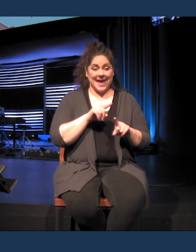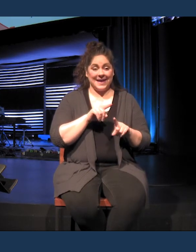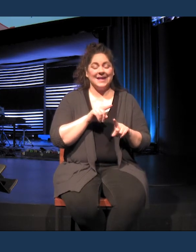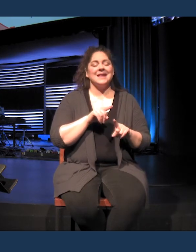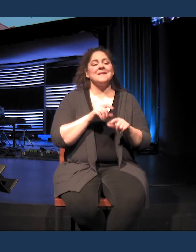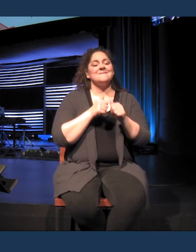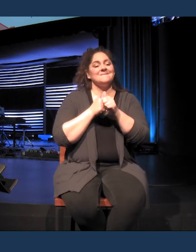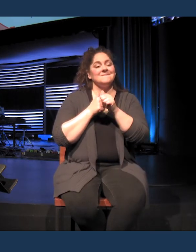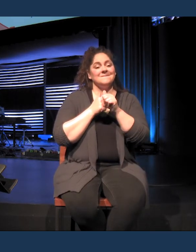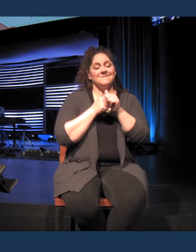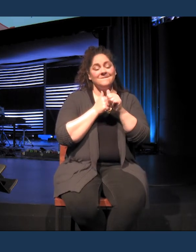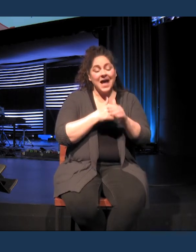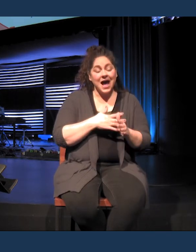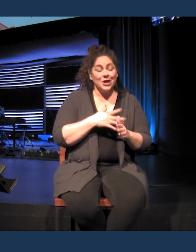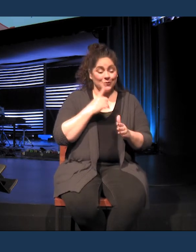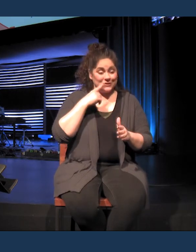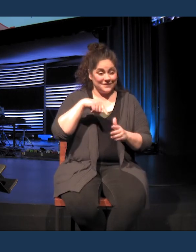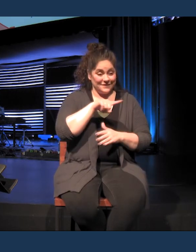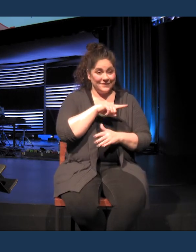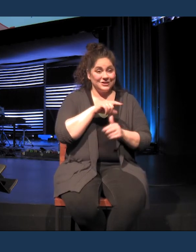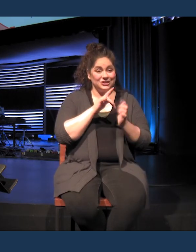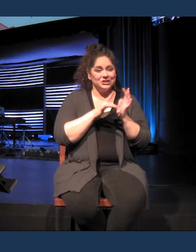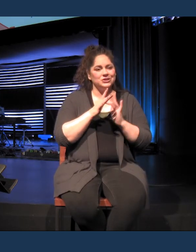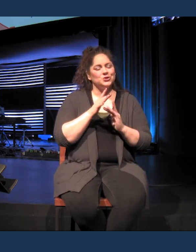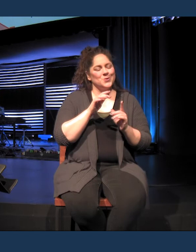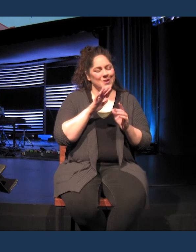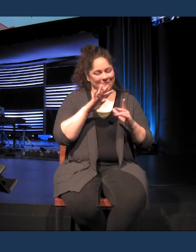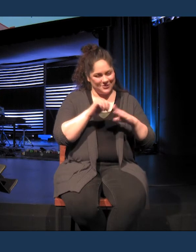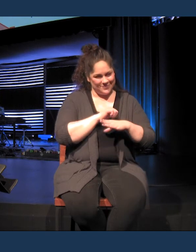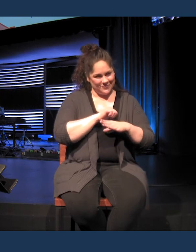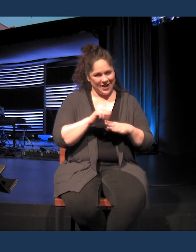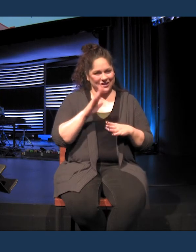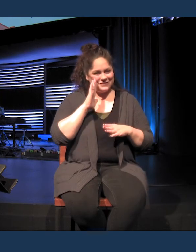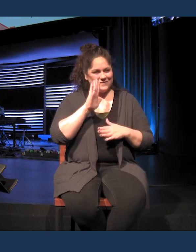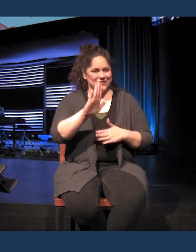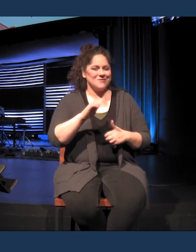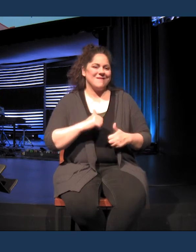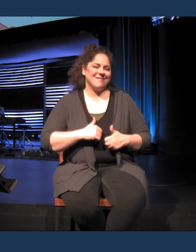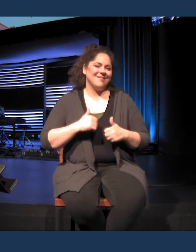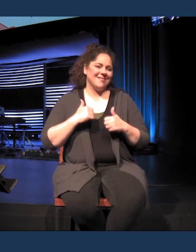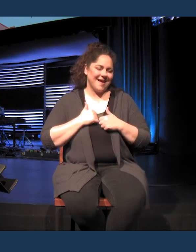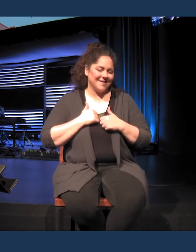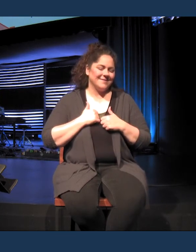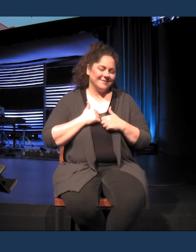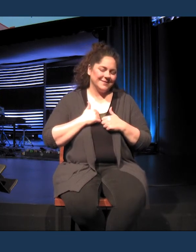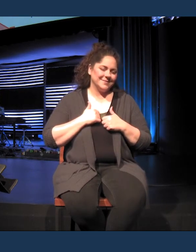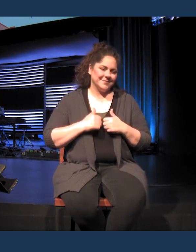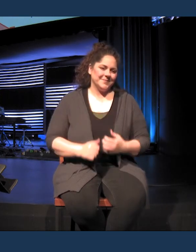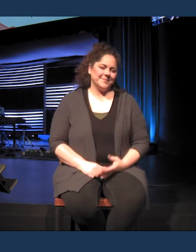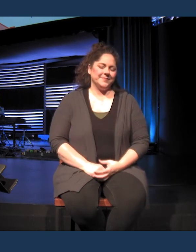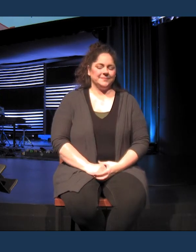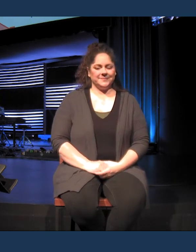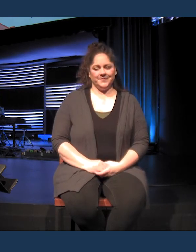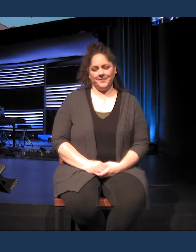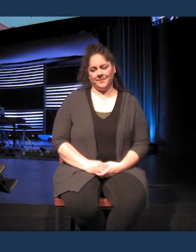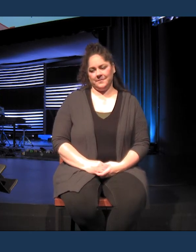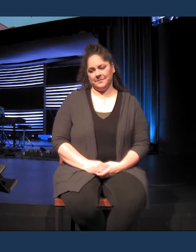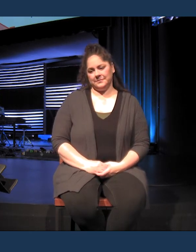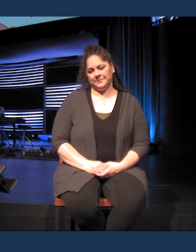for followers of Jesus to practice personally. That should be a guiding principle for you.